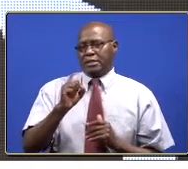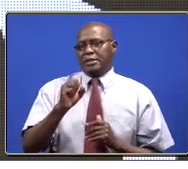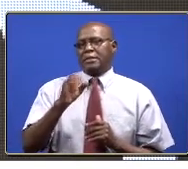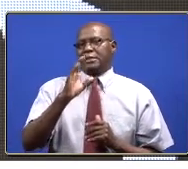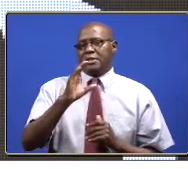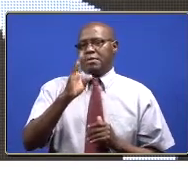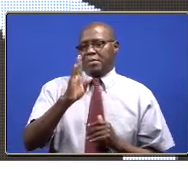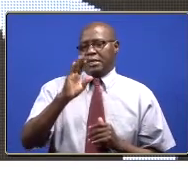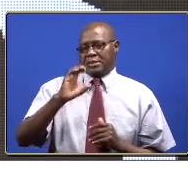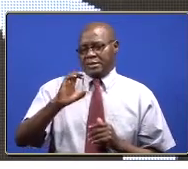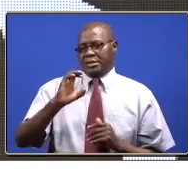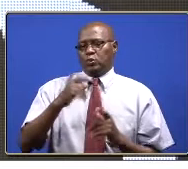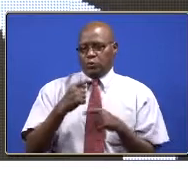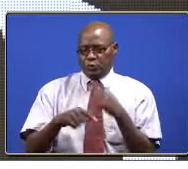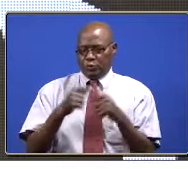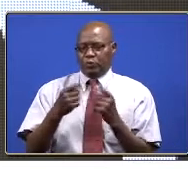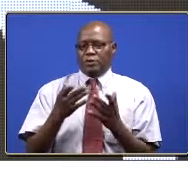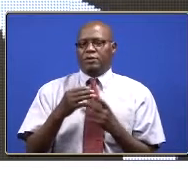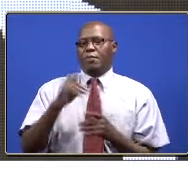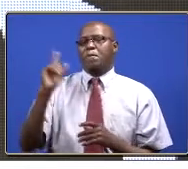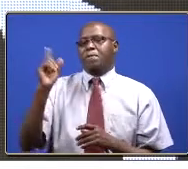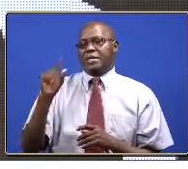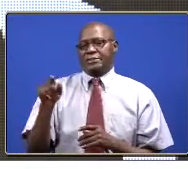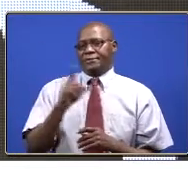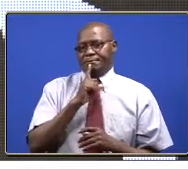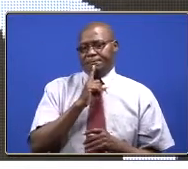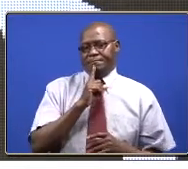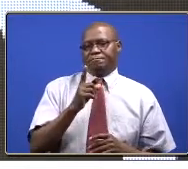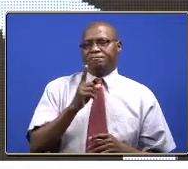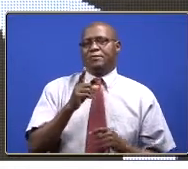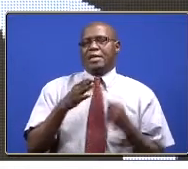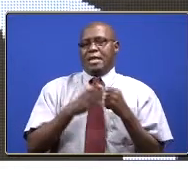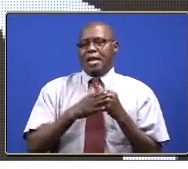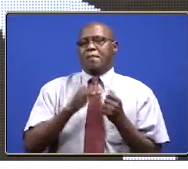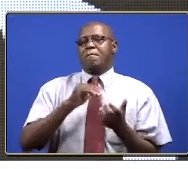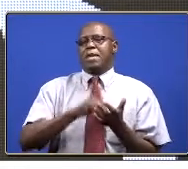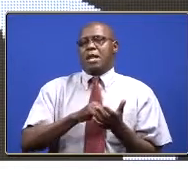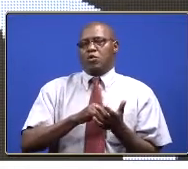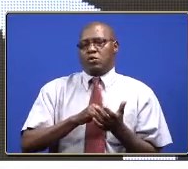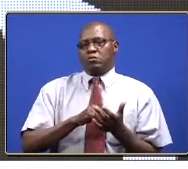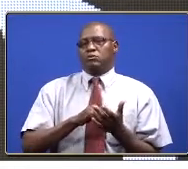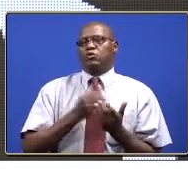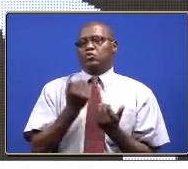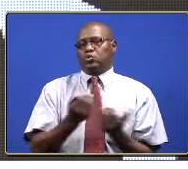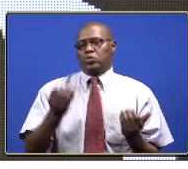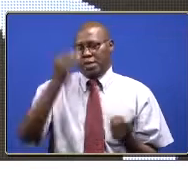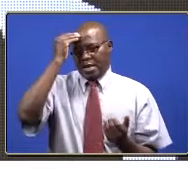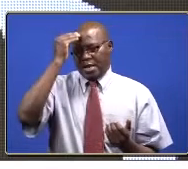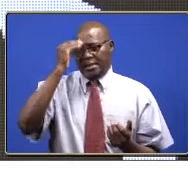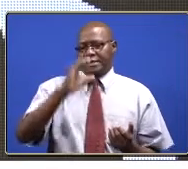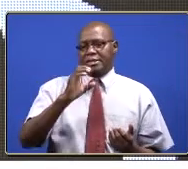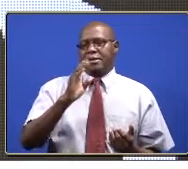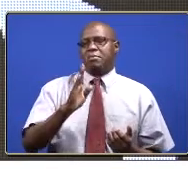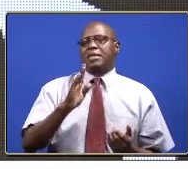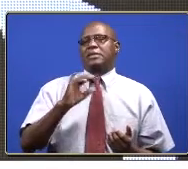on course. The president said schools will have more than 9 million children learning under the CBC curriculum when they